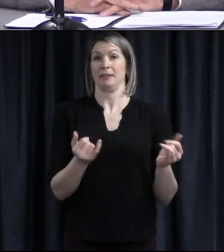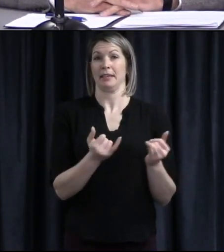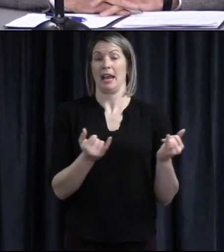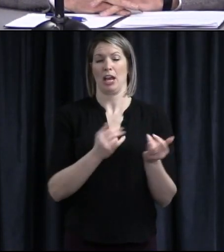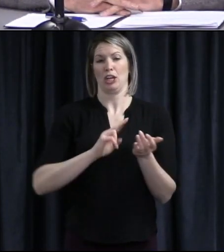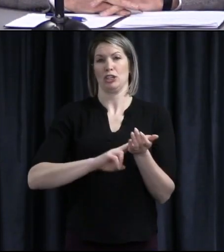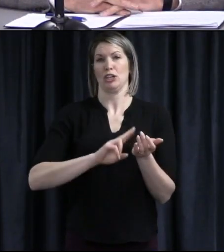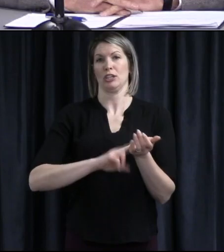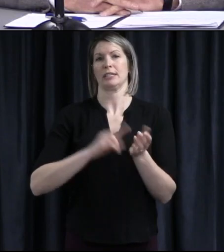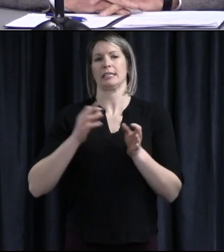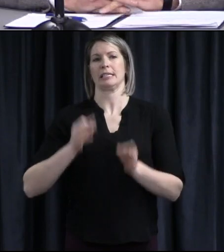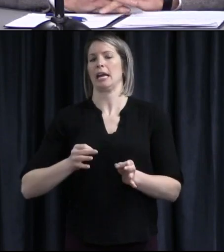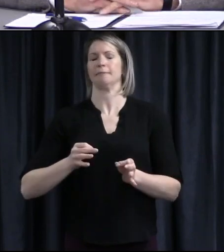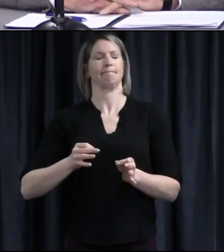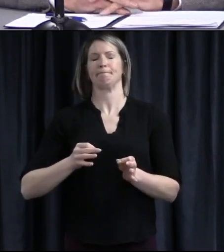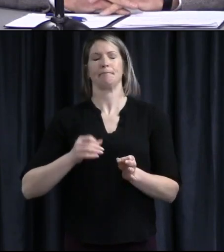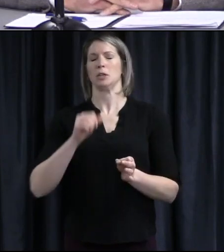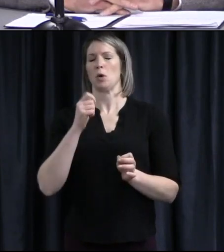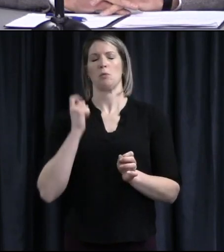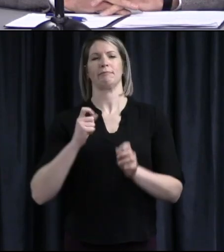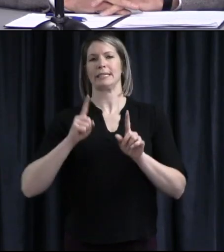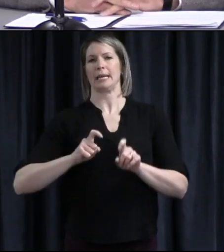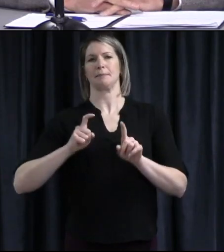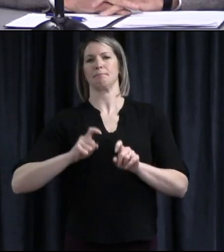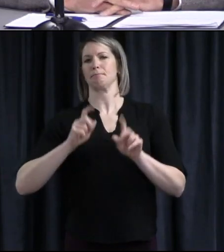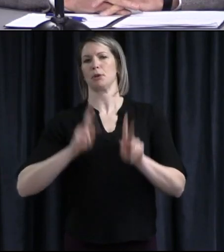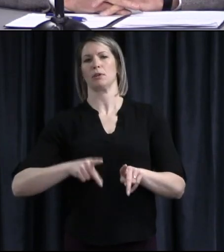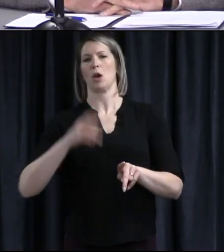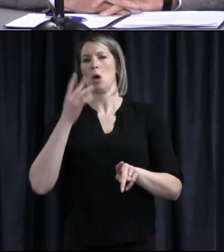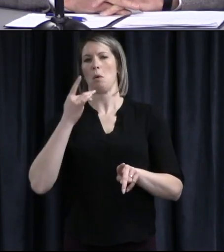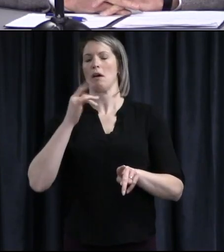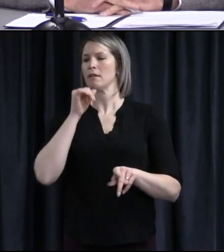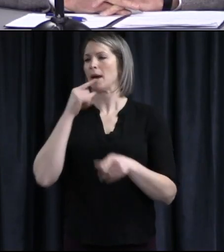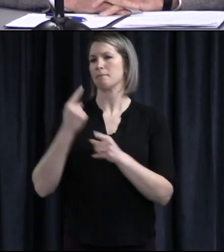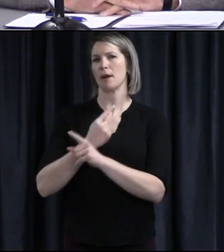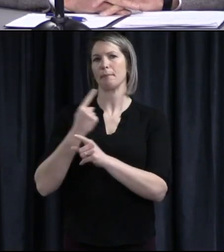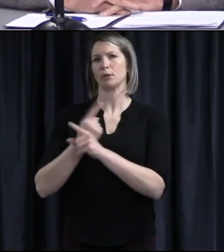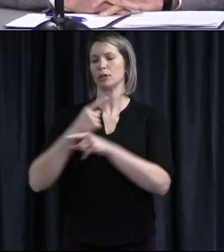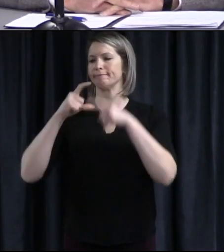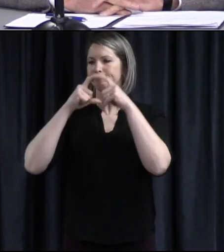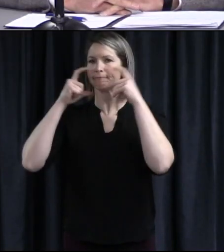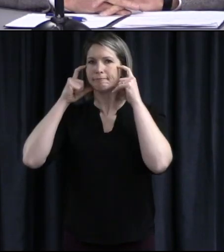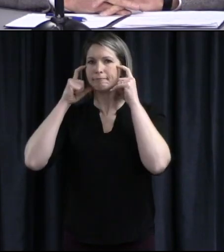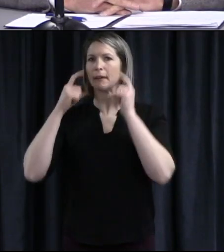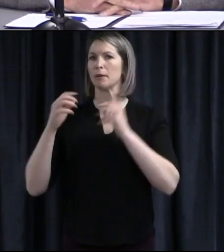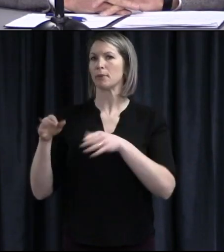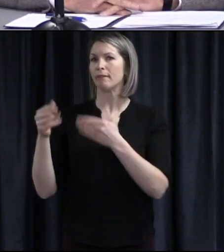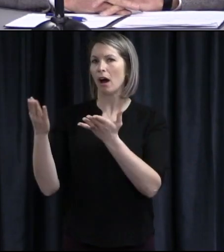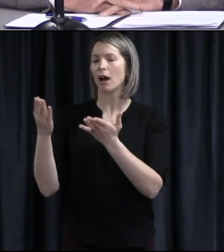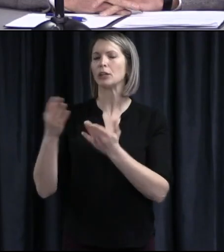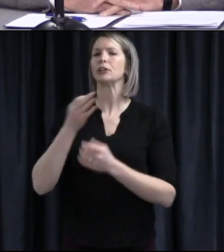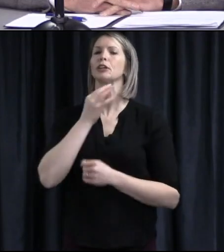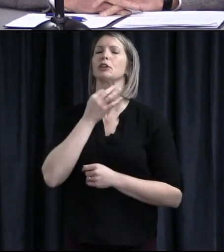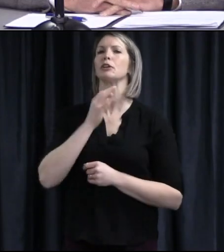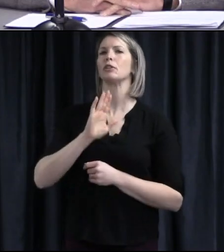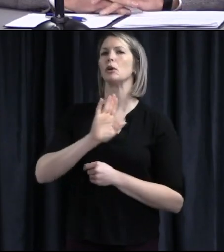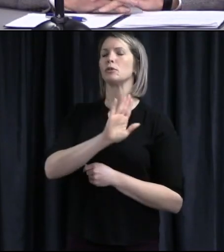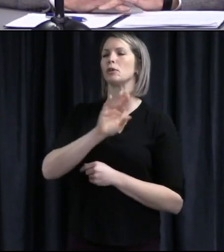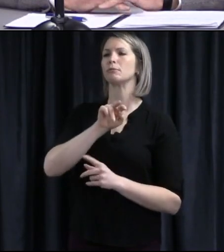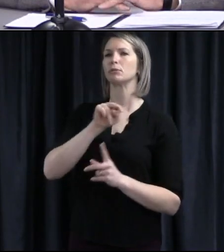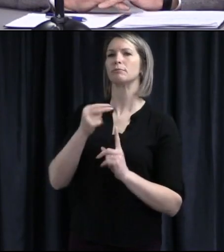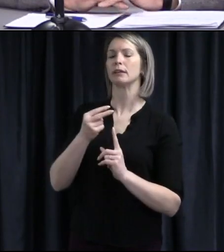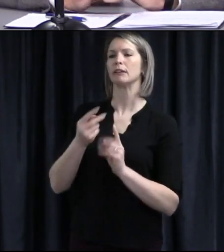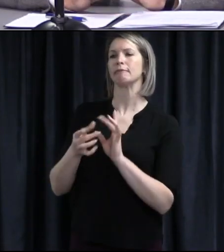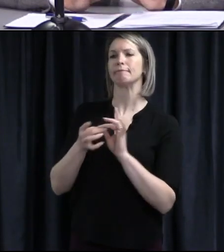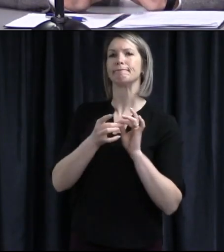didn't feel that they had appropriate access to the N95 mask. Where do we stand in that regard, perhaps not